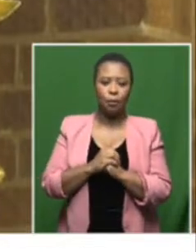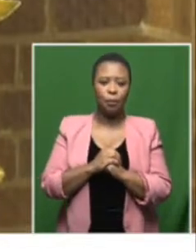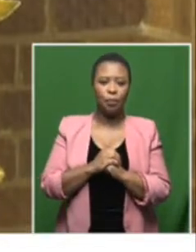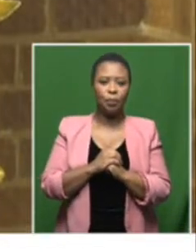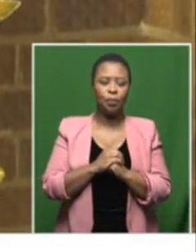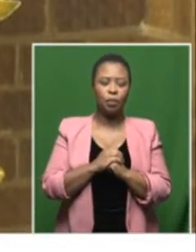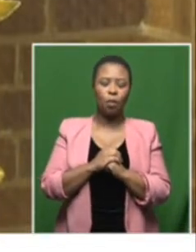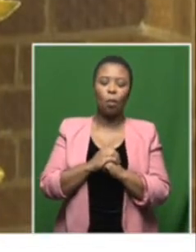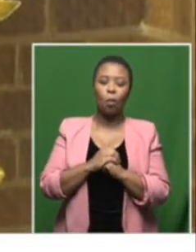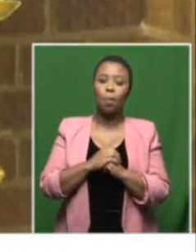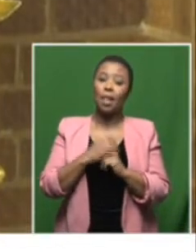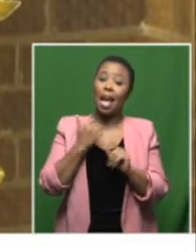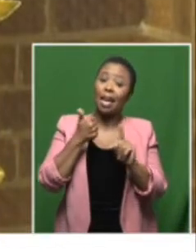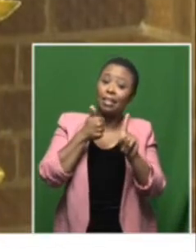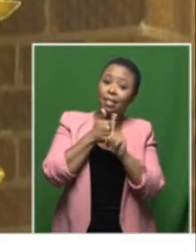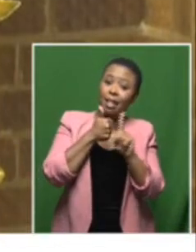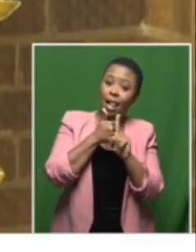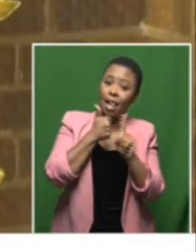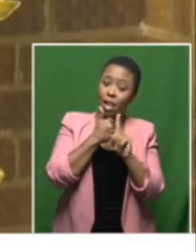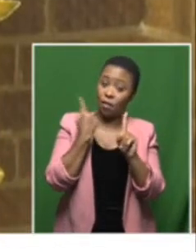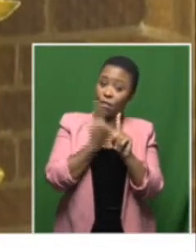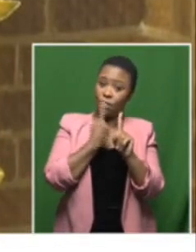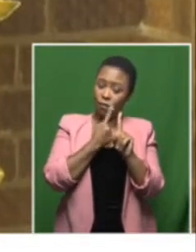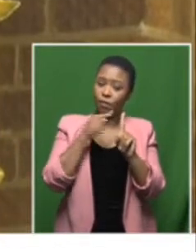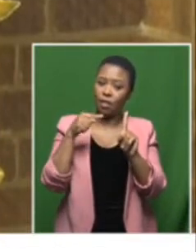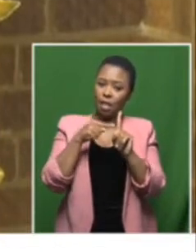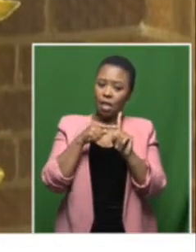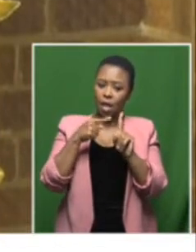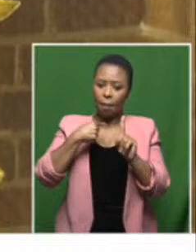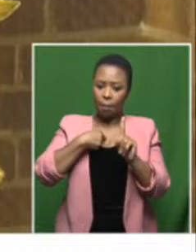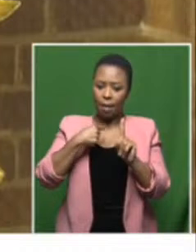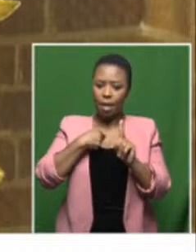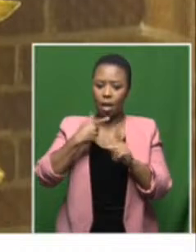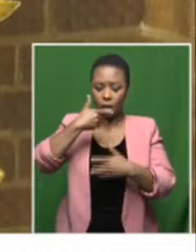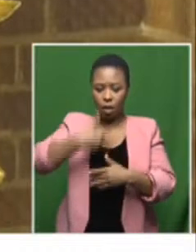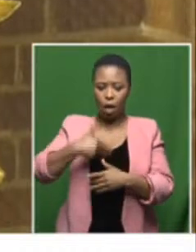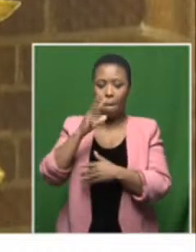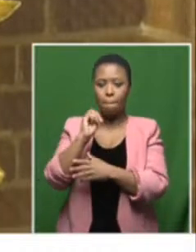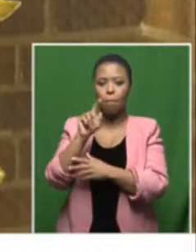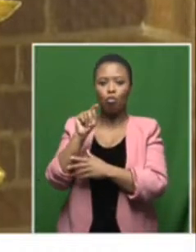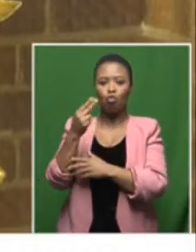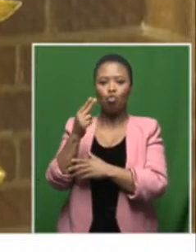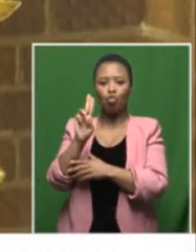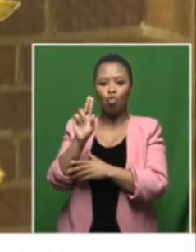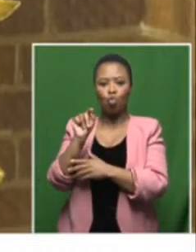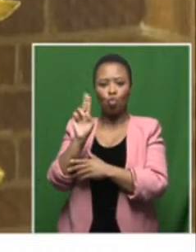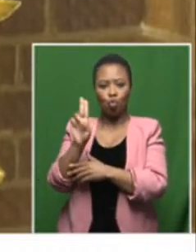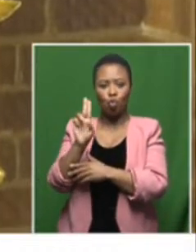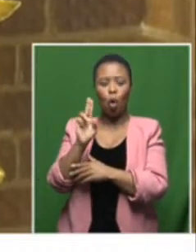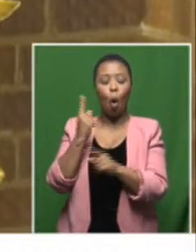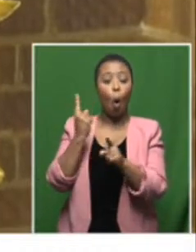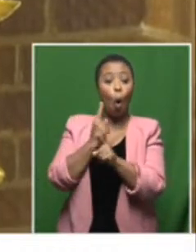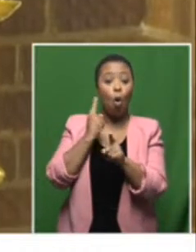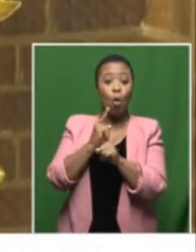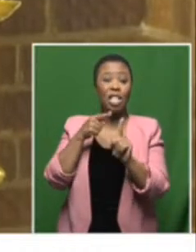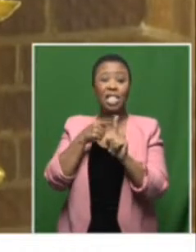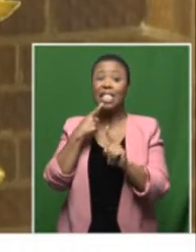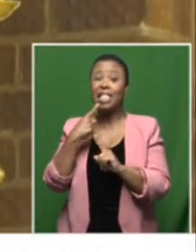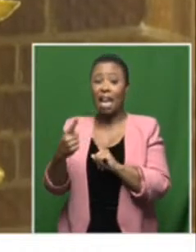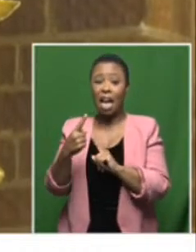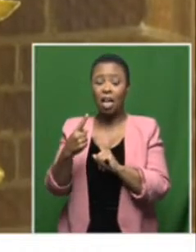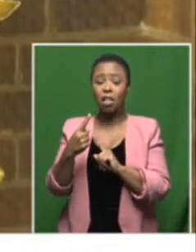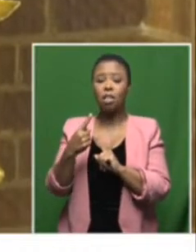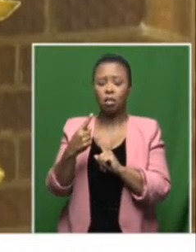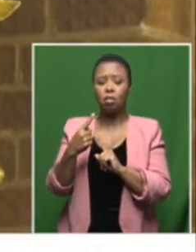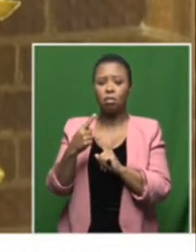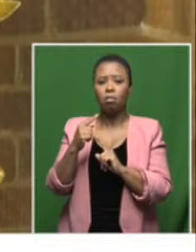She herself, now I address myself to Mtutu, often said, you are like